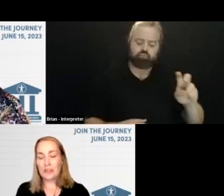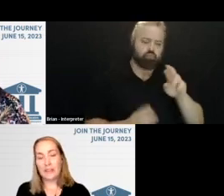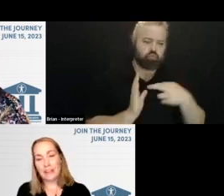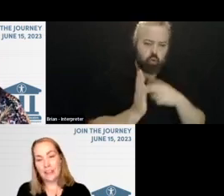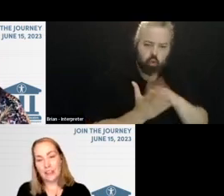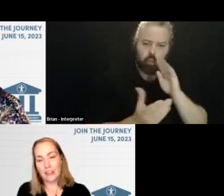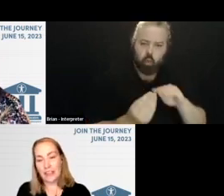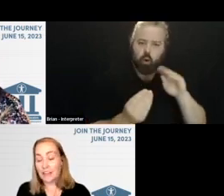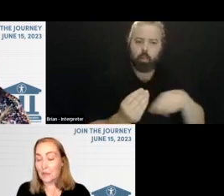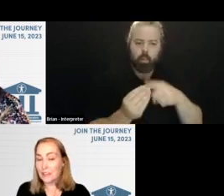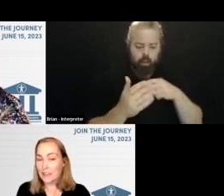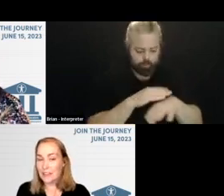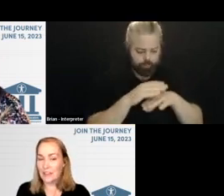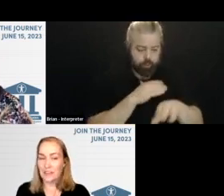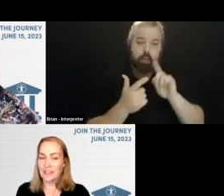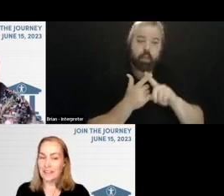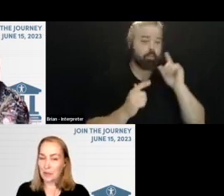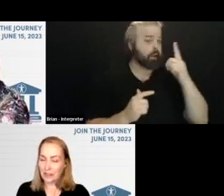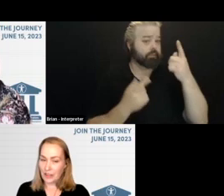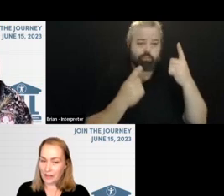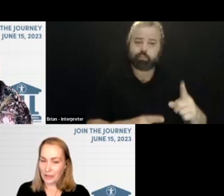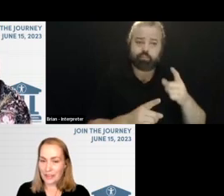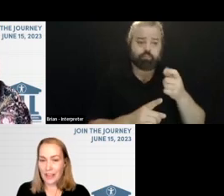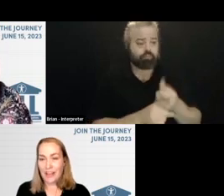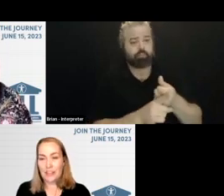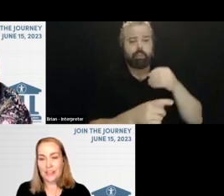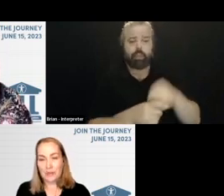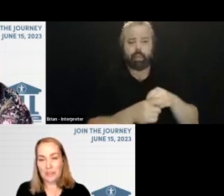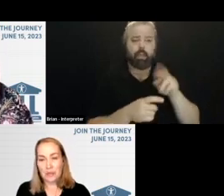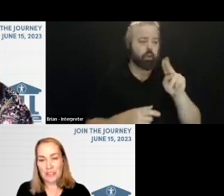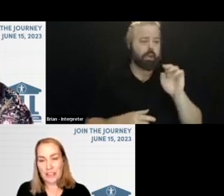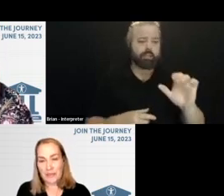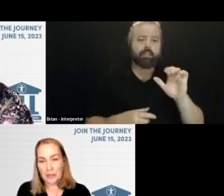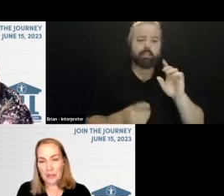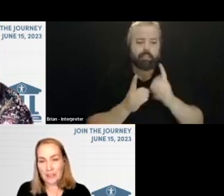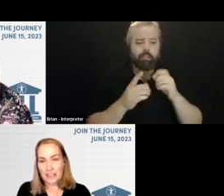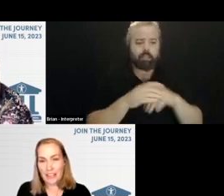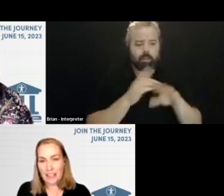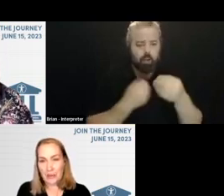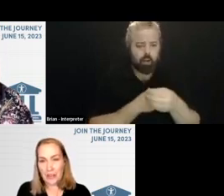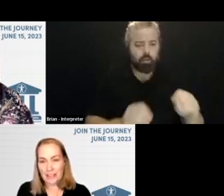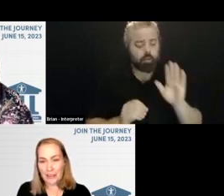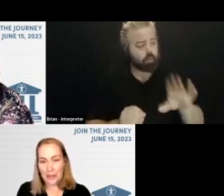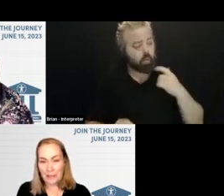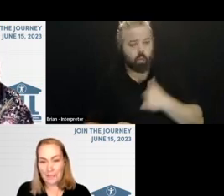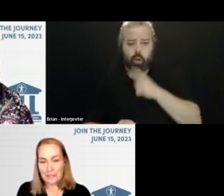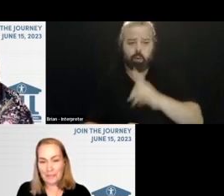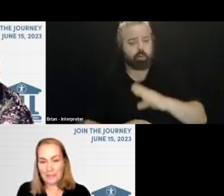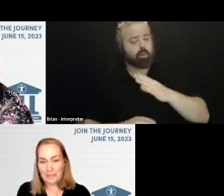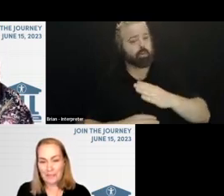inclusion, eventually landing her at UNC's Digital Accessibility Office. Chelsea, we're so pleased to have you here with us today. Go ahead and take it